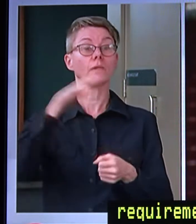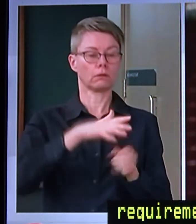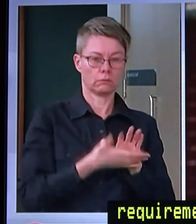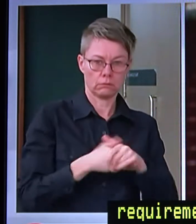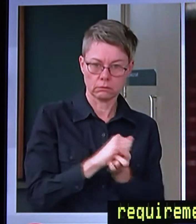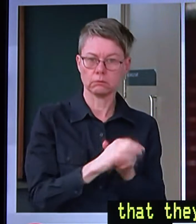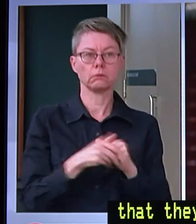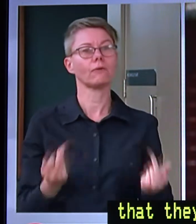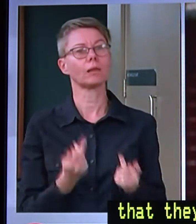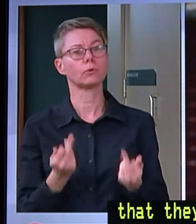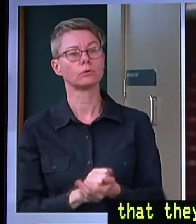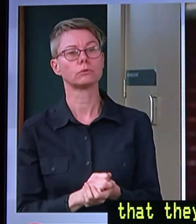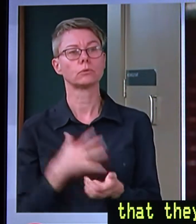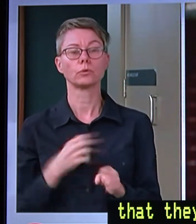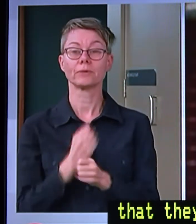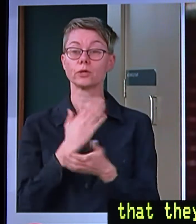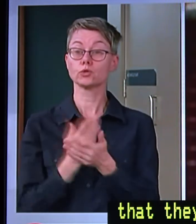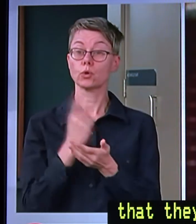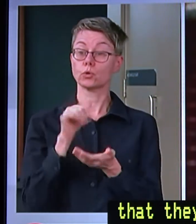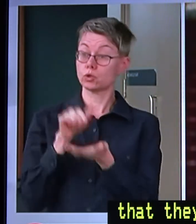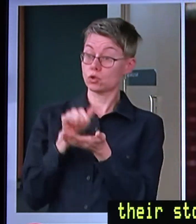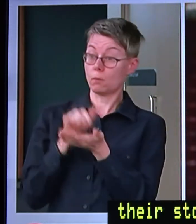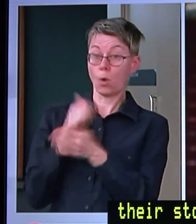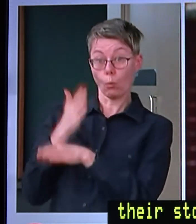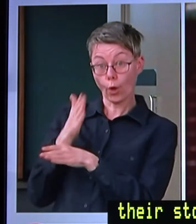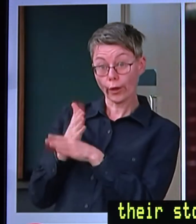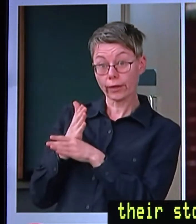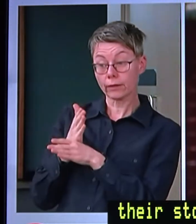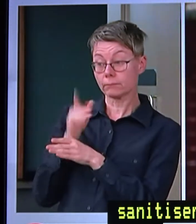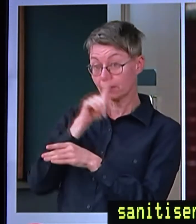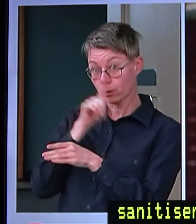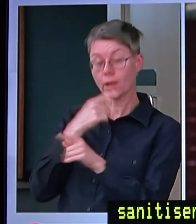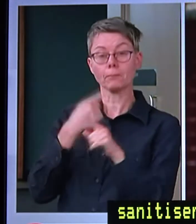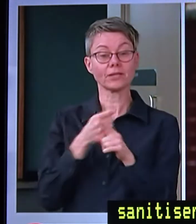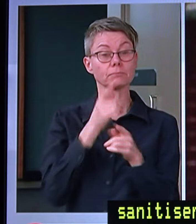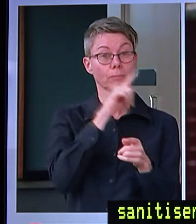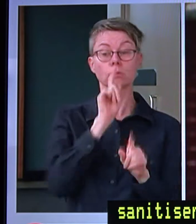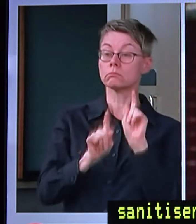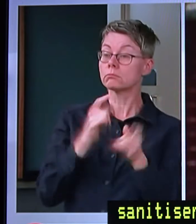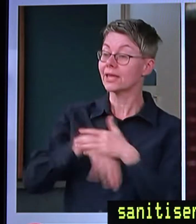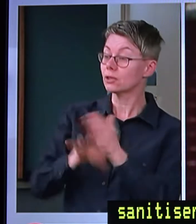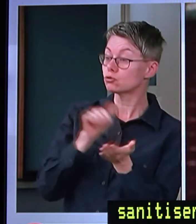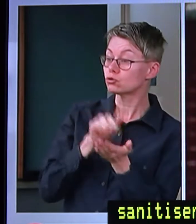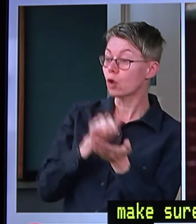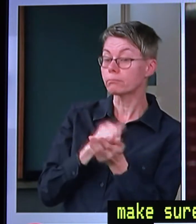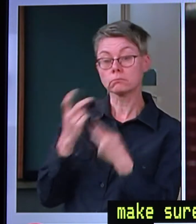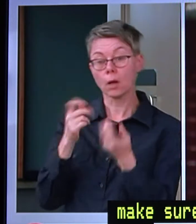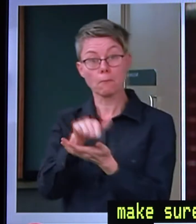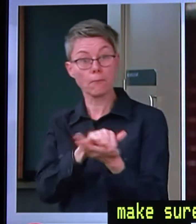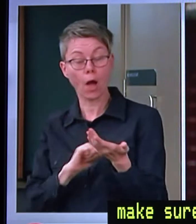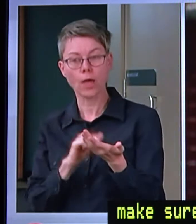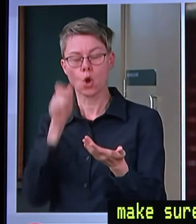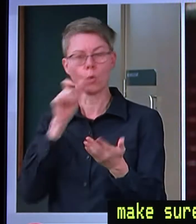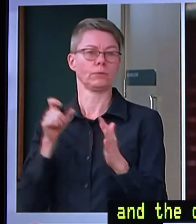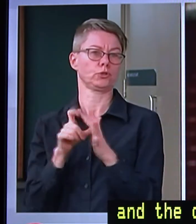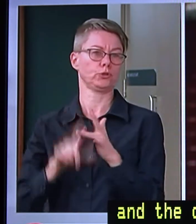sanitizer available, and we want to make sure that both the retailers and customers appreciate what they need to do. So please know that